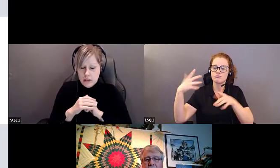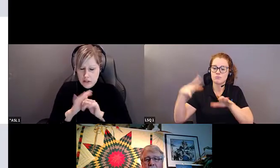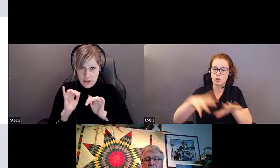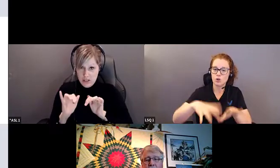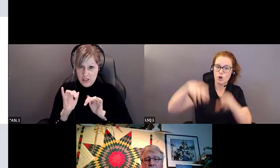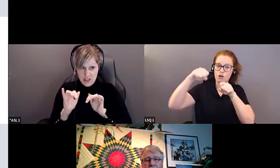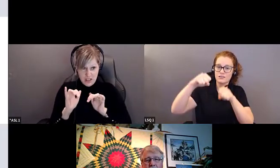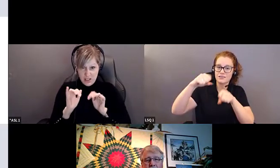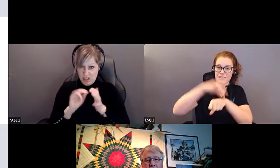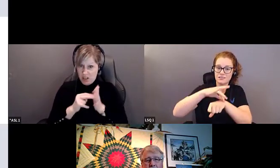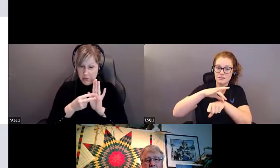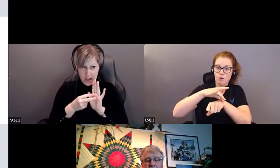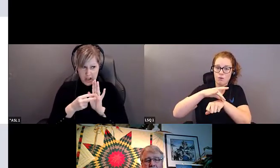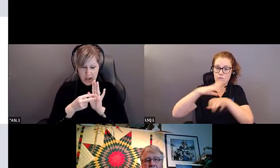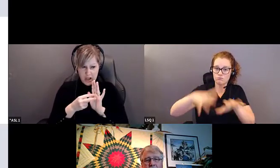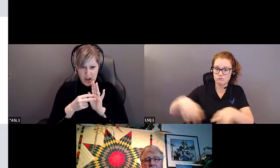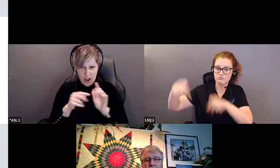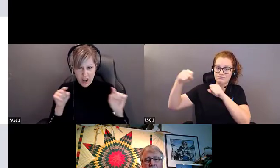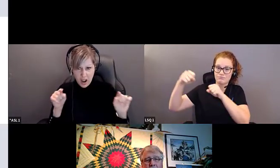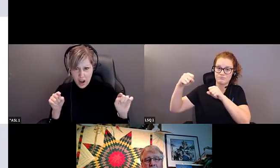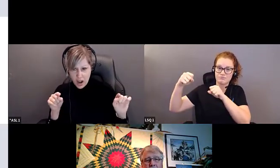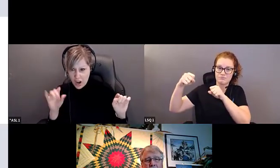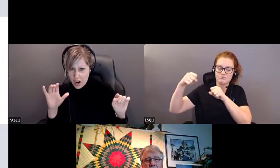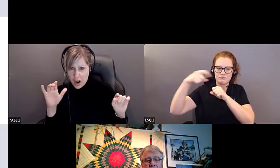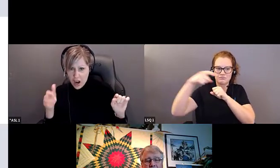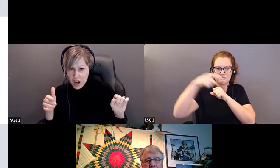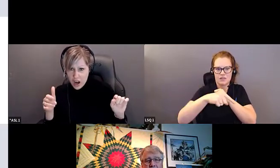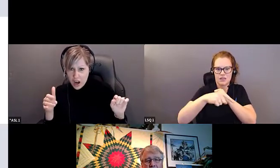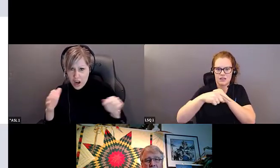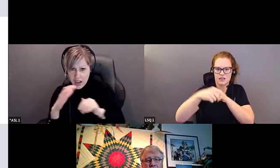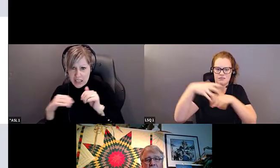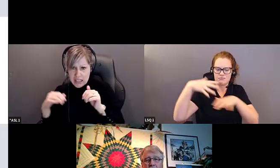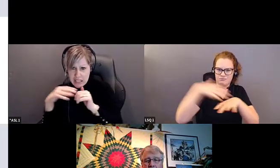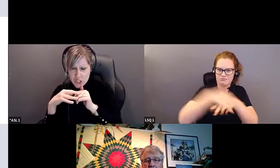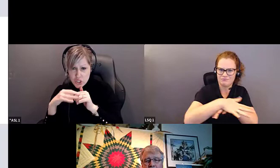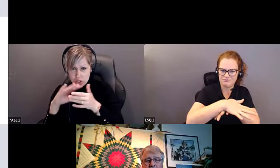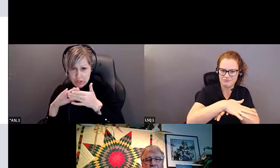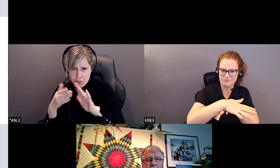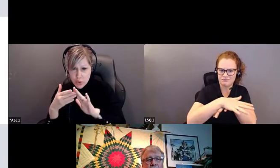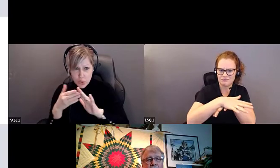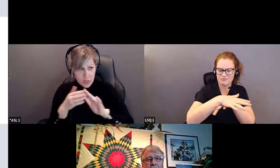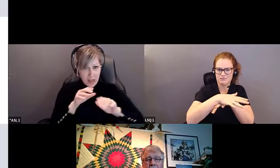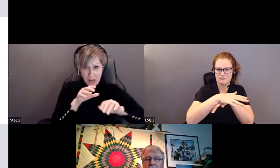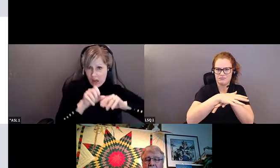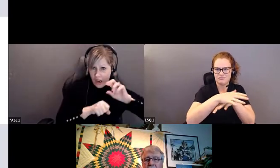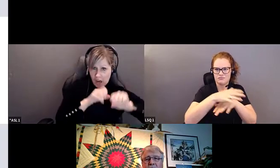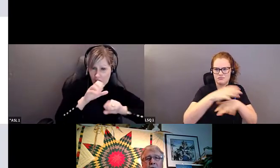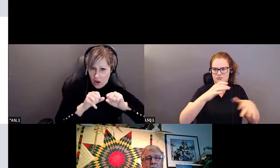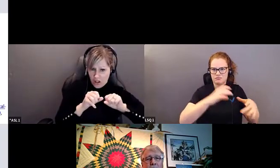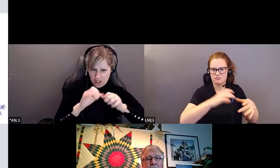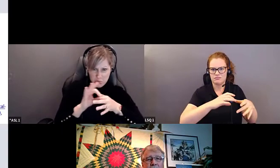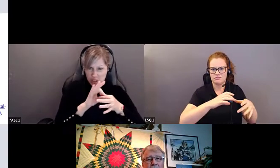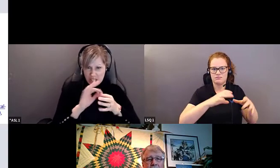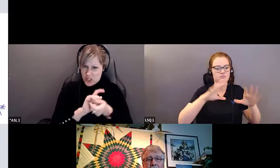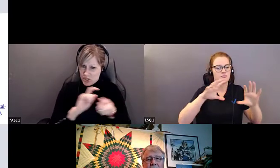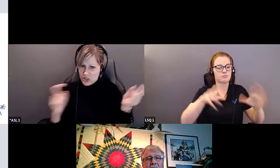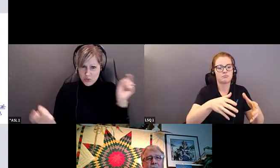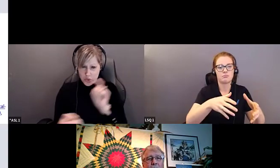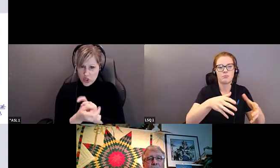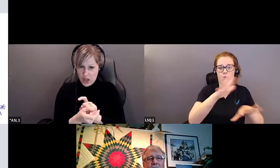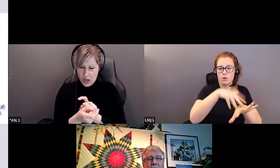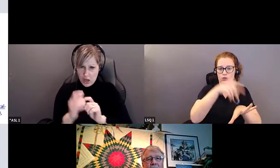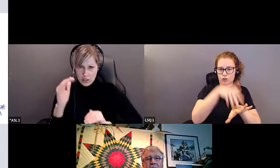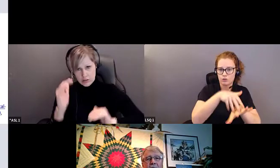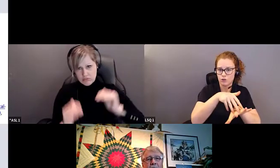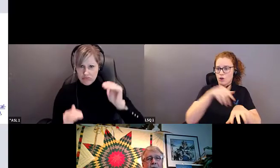change in the relationship between the Indigenous people and the colonizers. Could I have the next slide, please? Thank